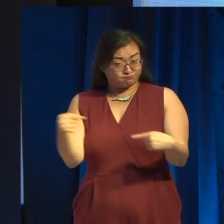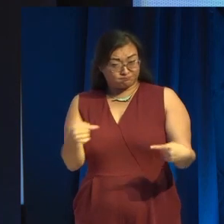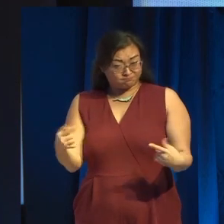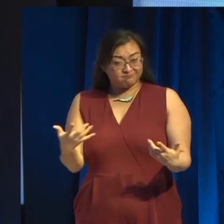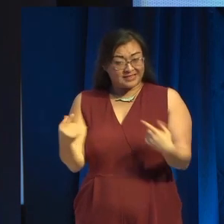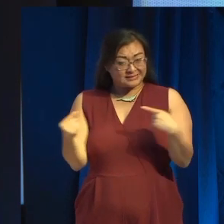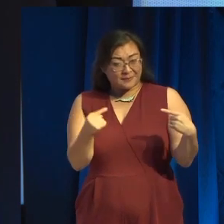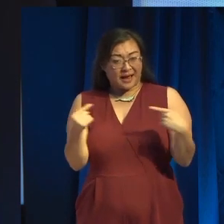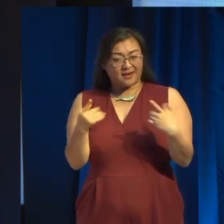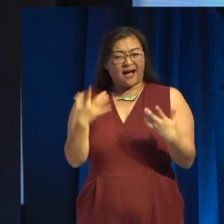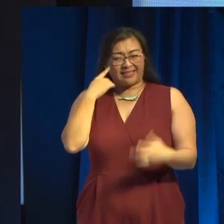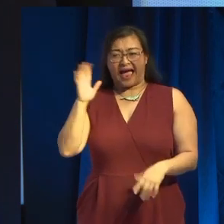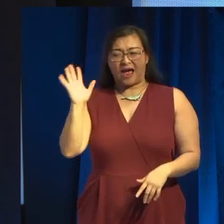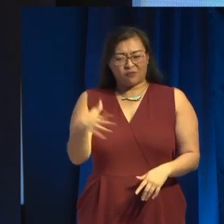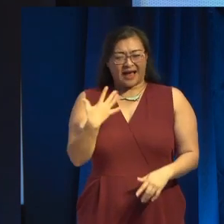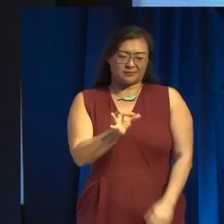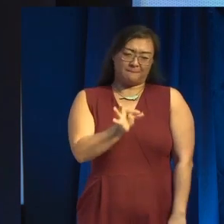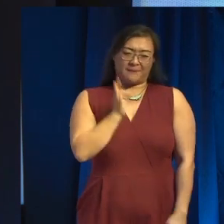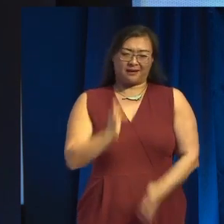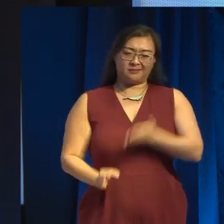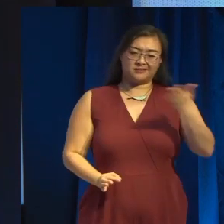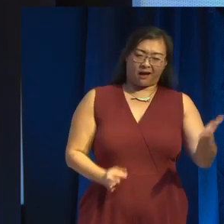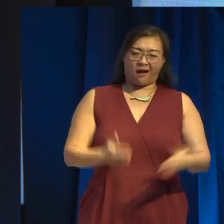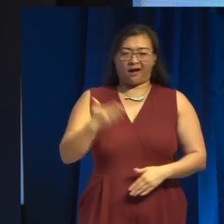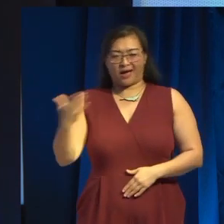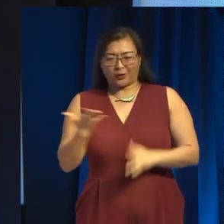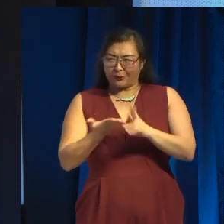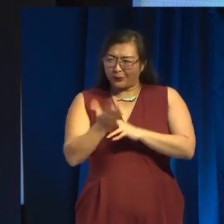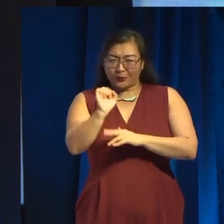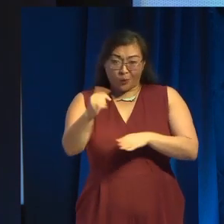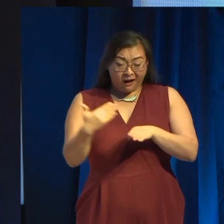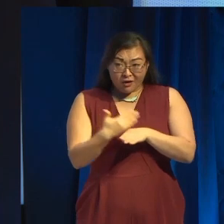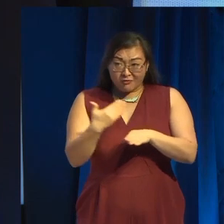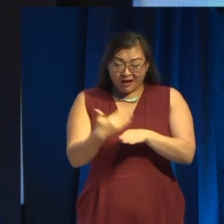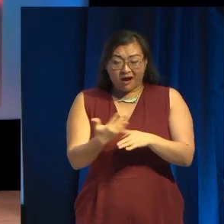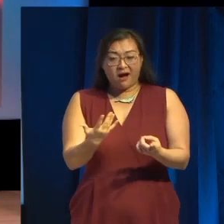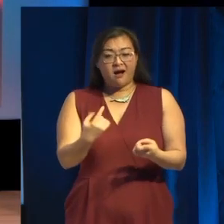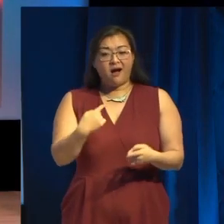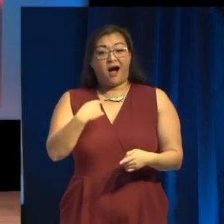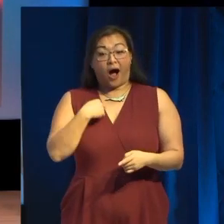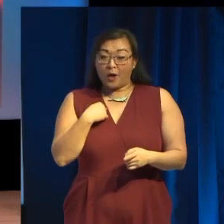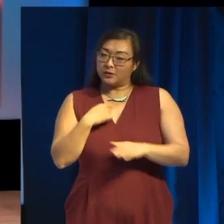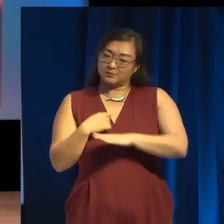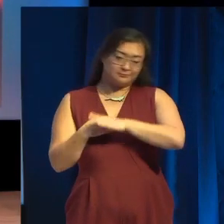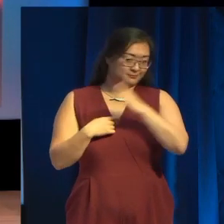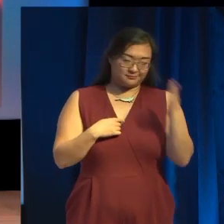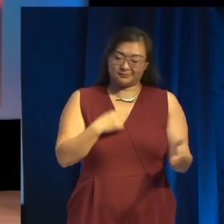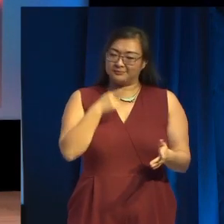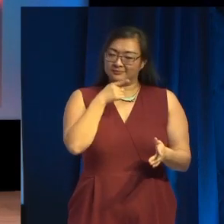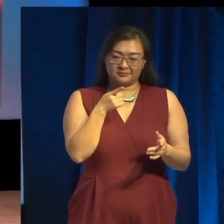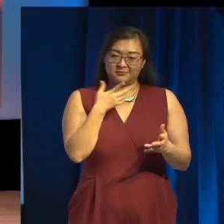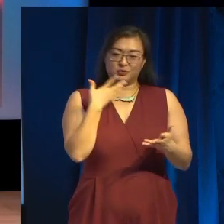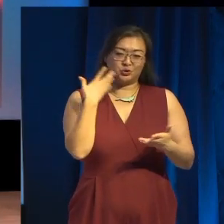pick a side at a certain point of their gaming career. I definitely was in the story camp for a very long